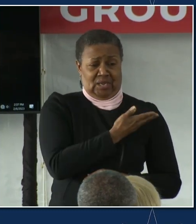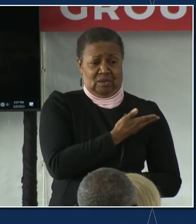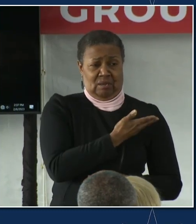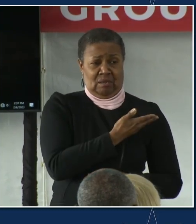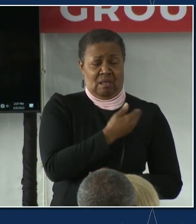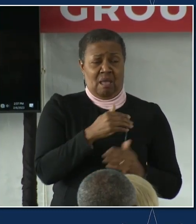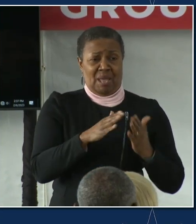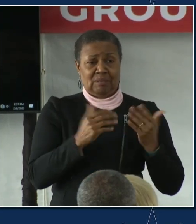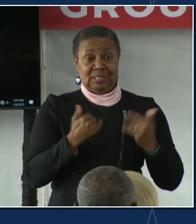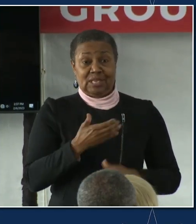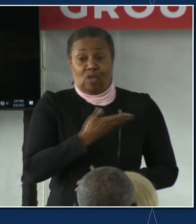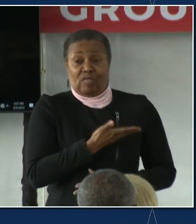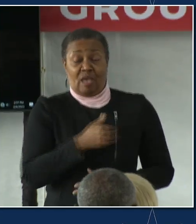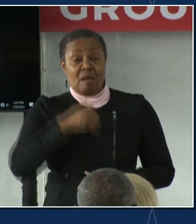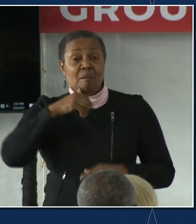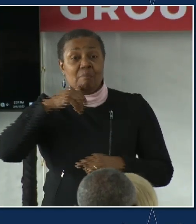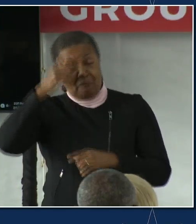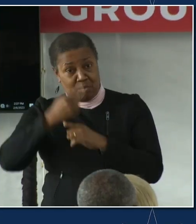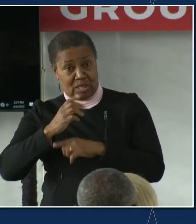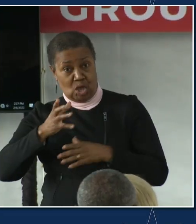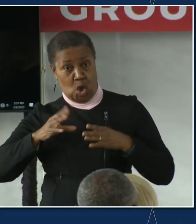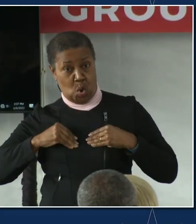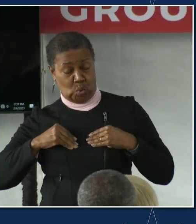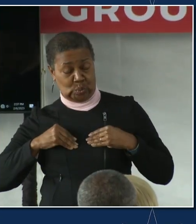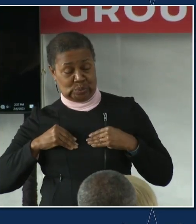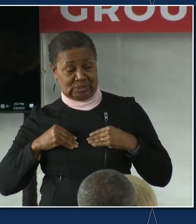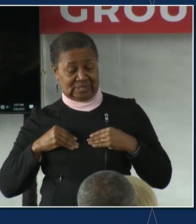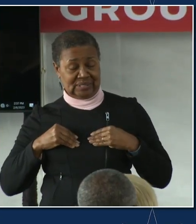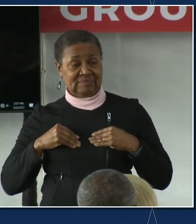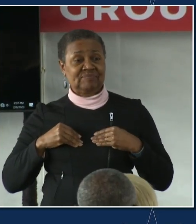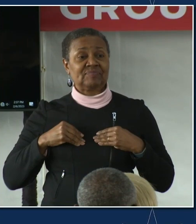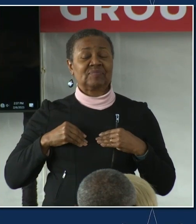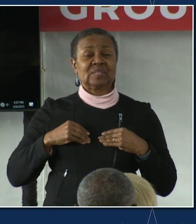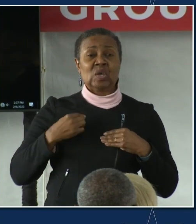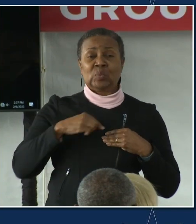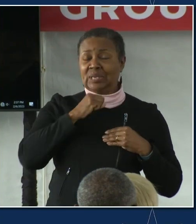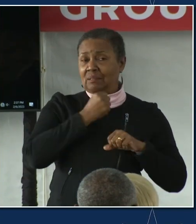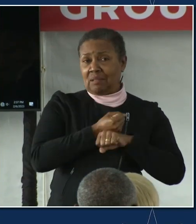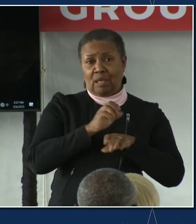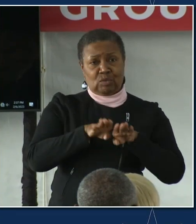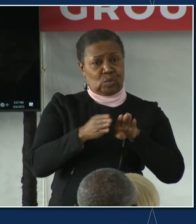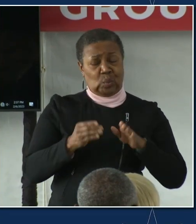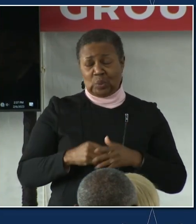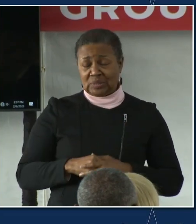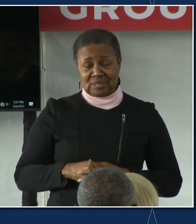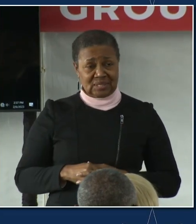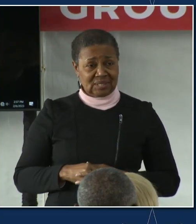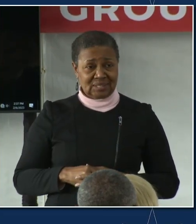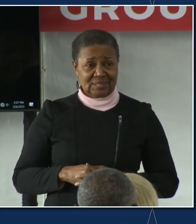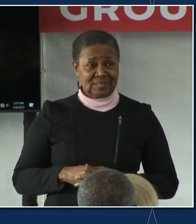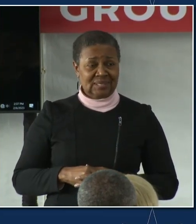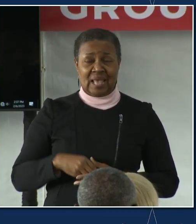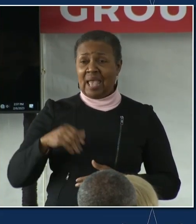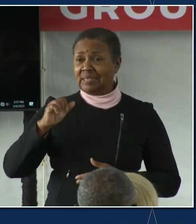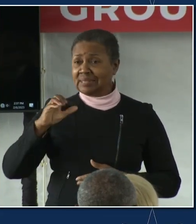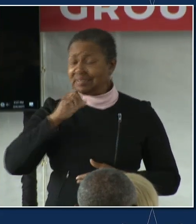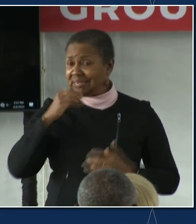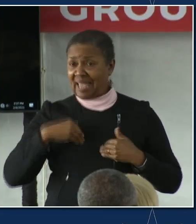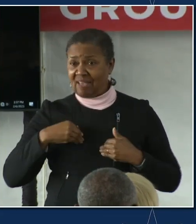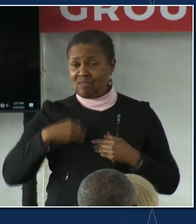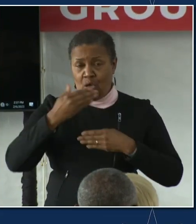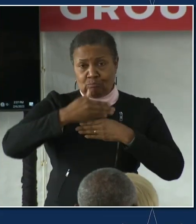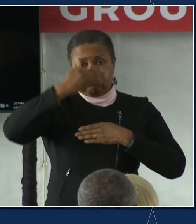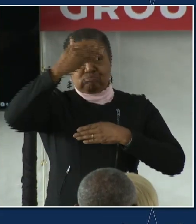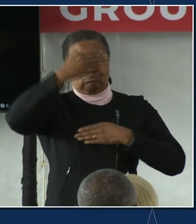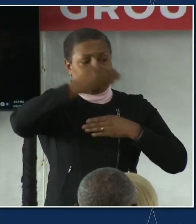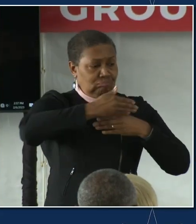my house is still there, my brother owns it, yes, we didn't lock our doors. We didn't have air conditioning. I slept with the windows